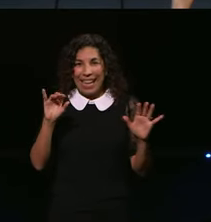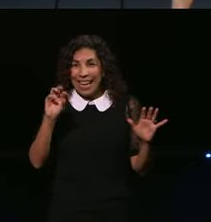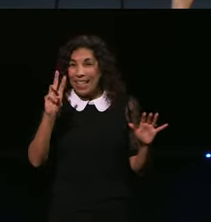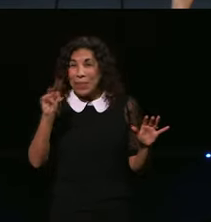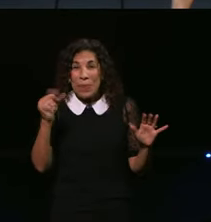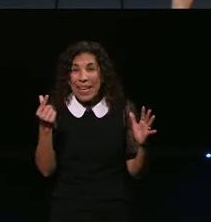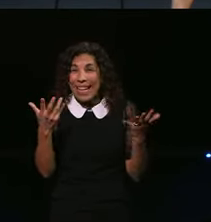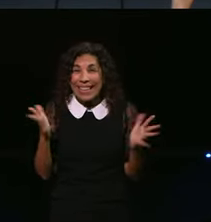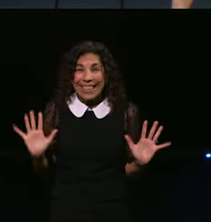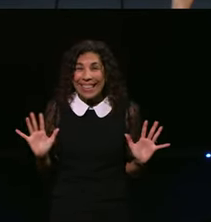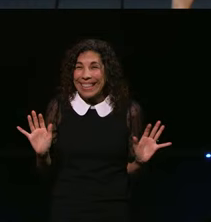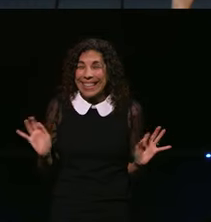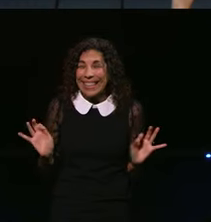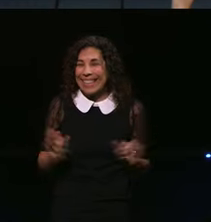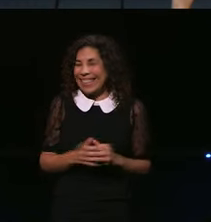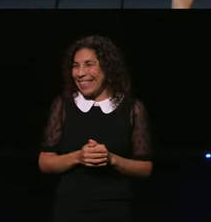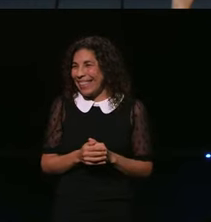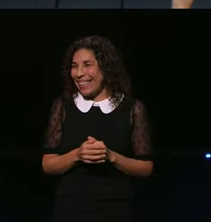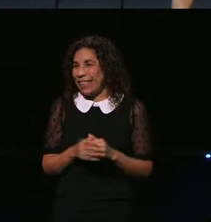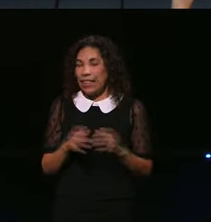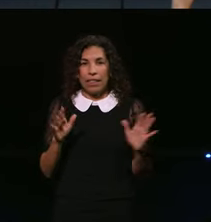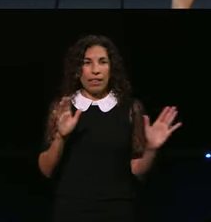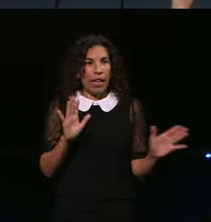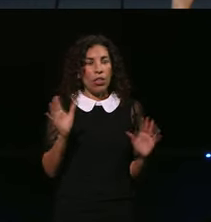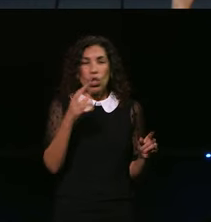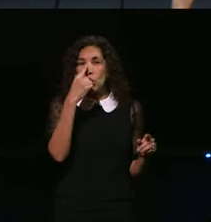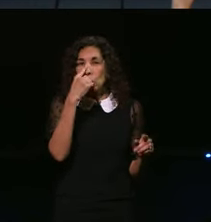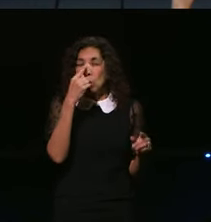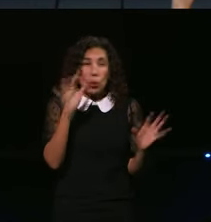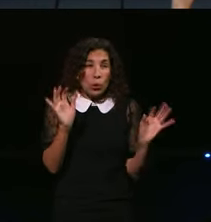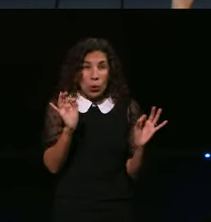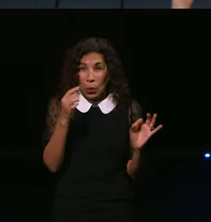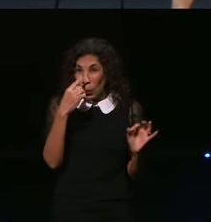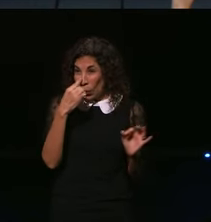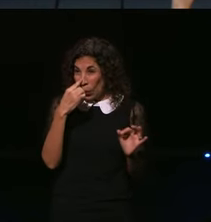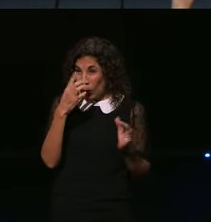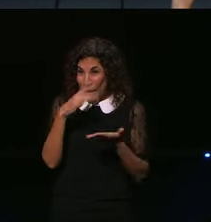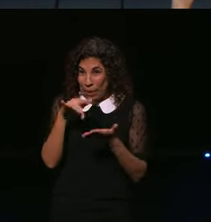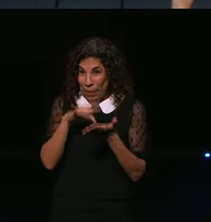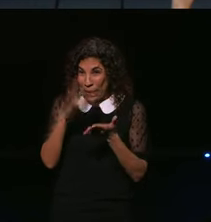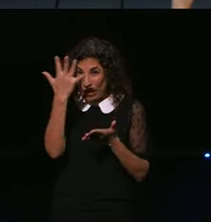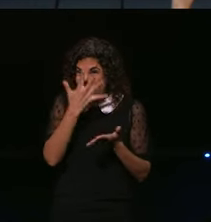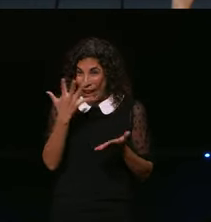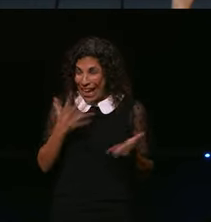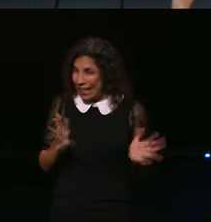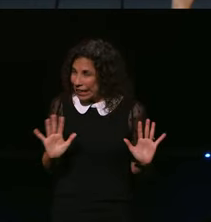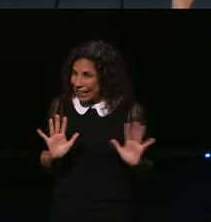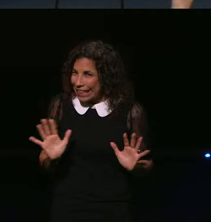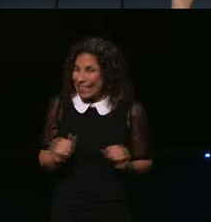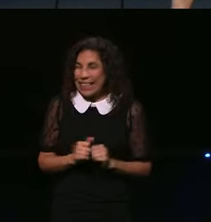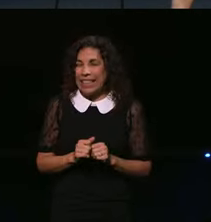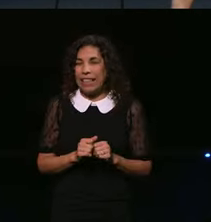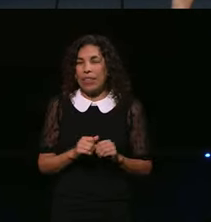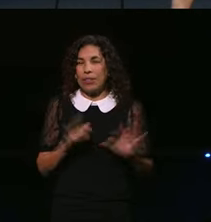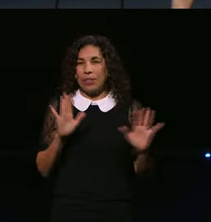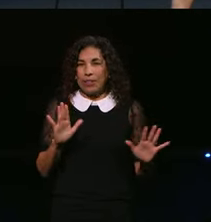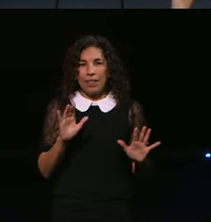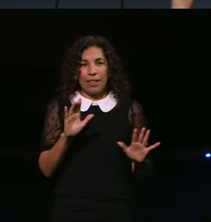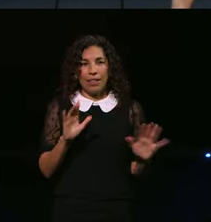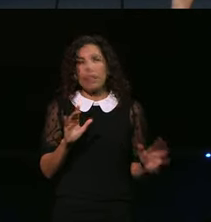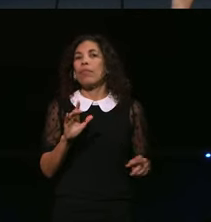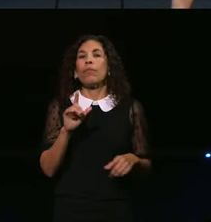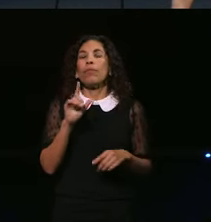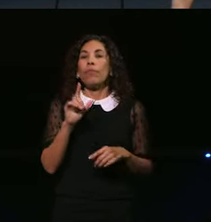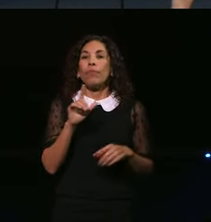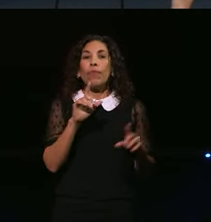It's just a wig. It's just a wig. Right. Or they'll go, it's just a nose. And you're like, you mean the thing right here in the middle of your face? So I have a question. So Linda had mentioned